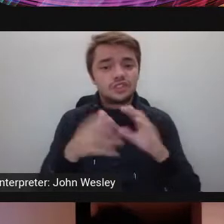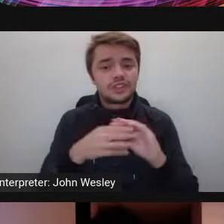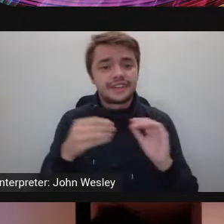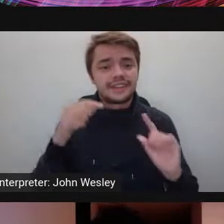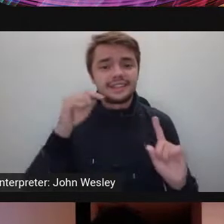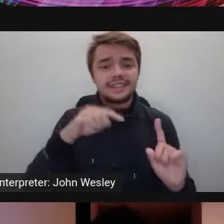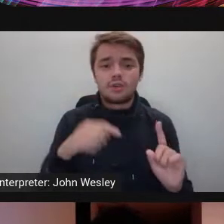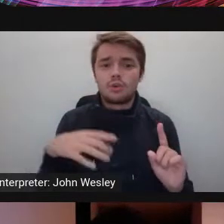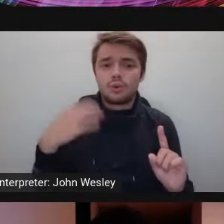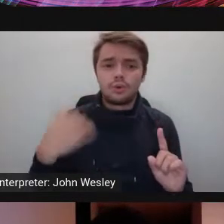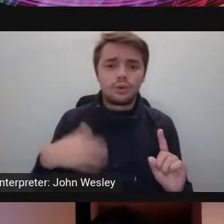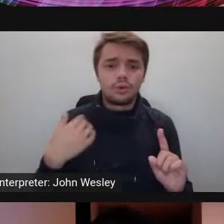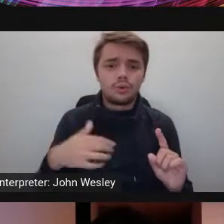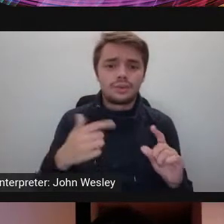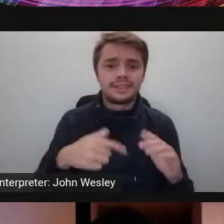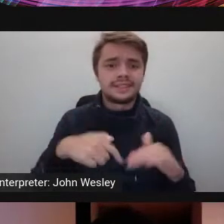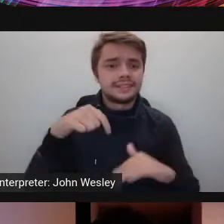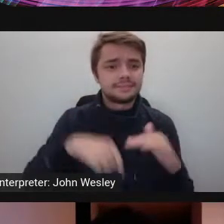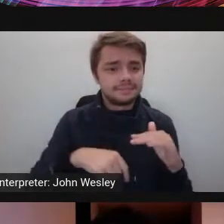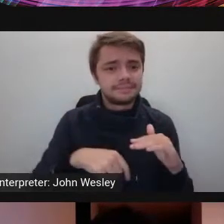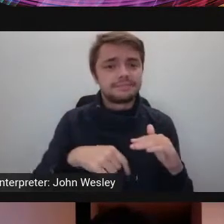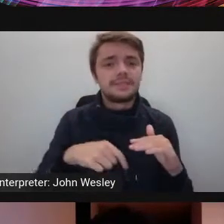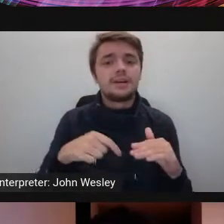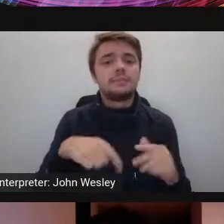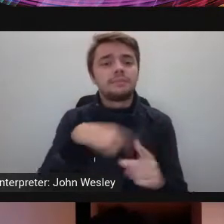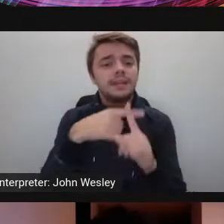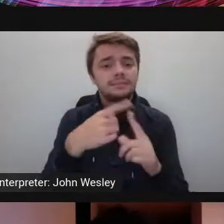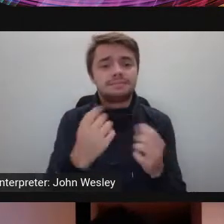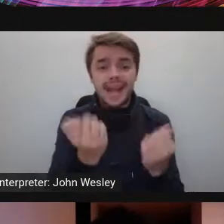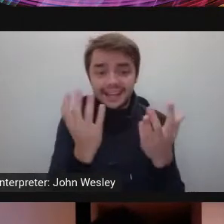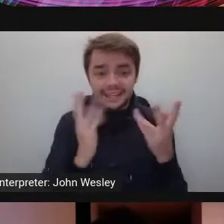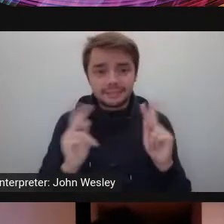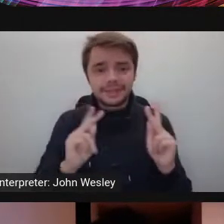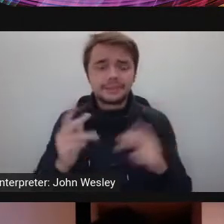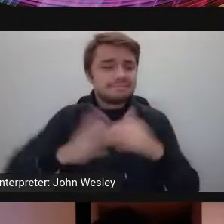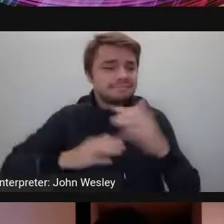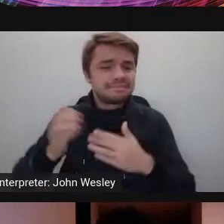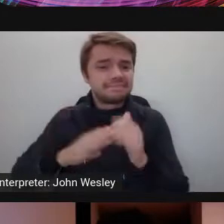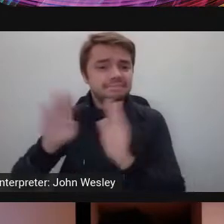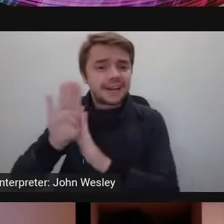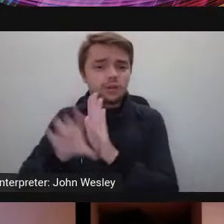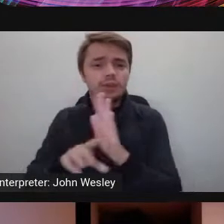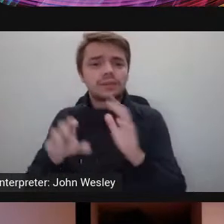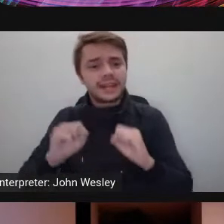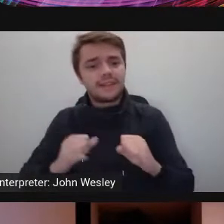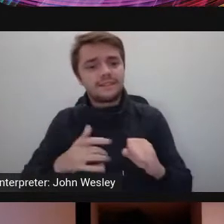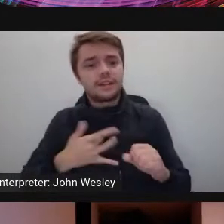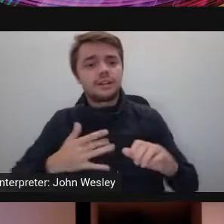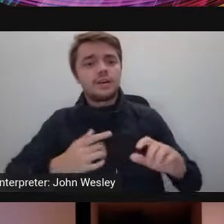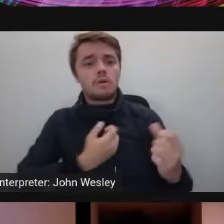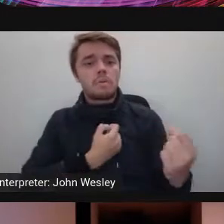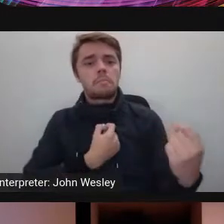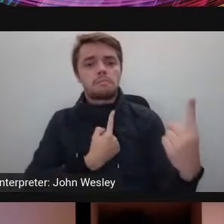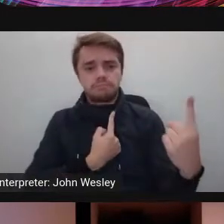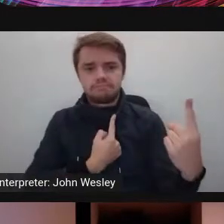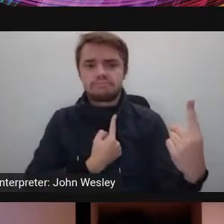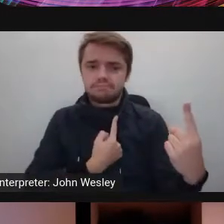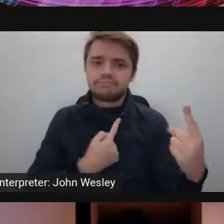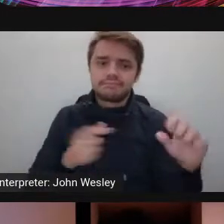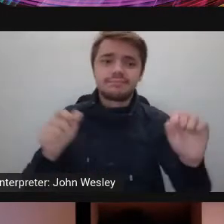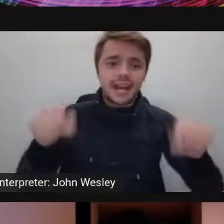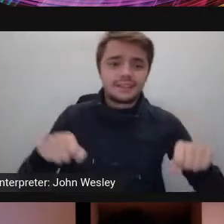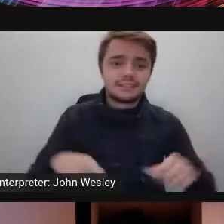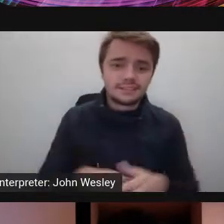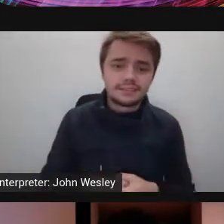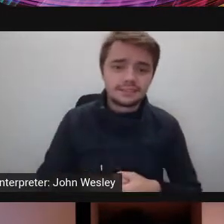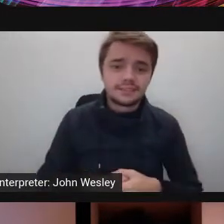and I love that anyone can feel identified with this. And also, it's a story that teaches that there's a place for